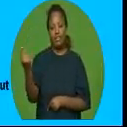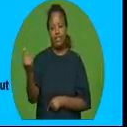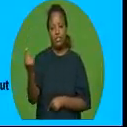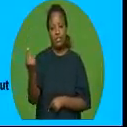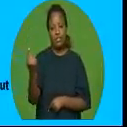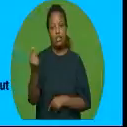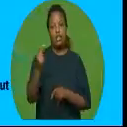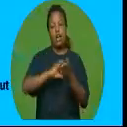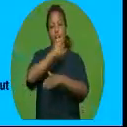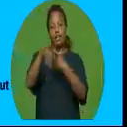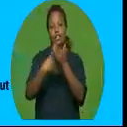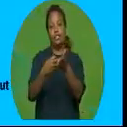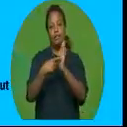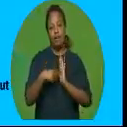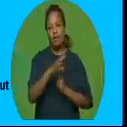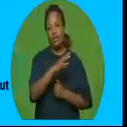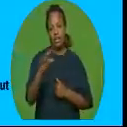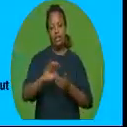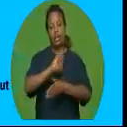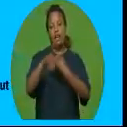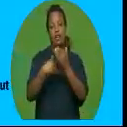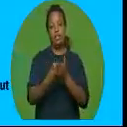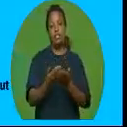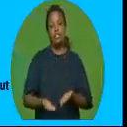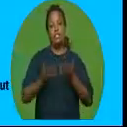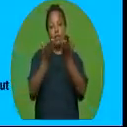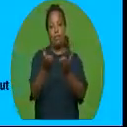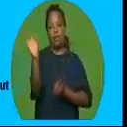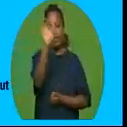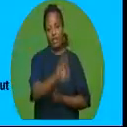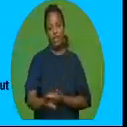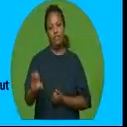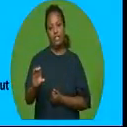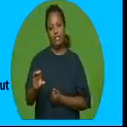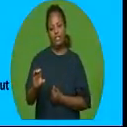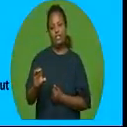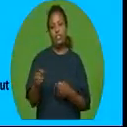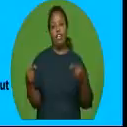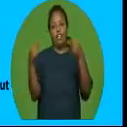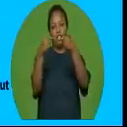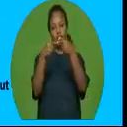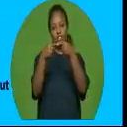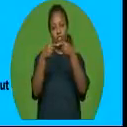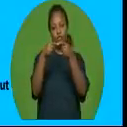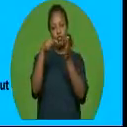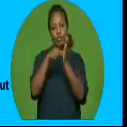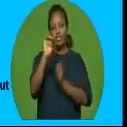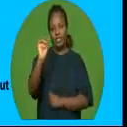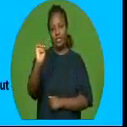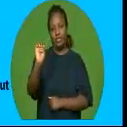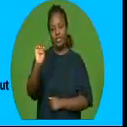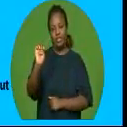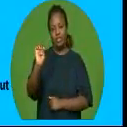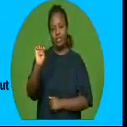respectively, where aggregate demand and aggregate supply curves intersect at point